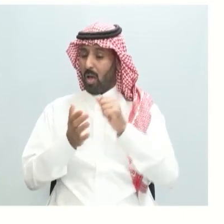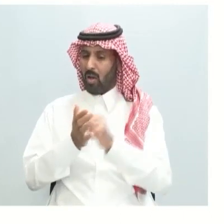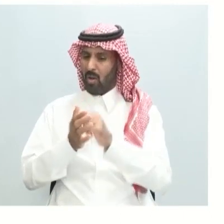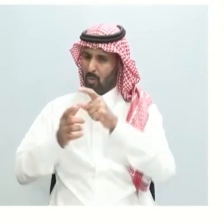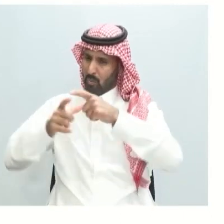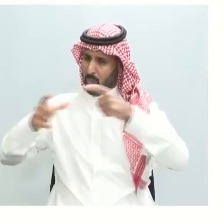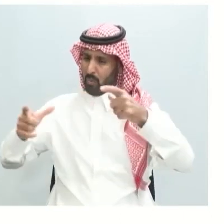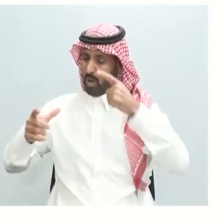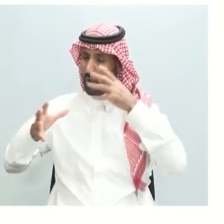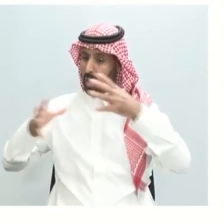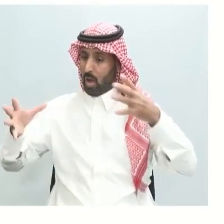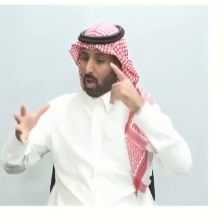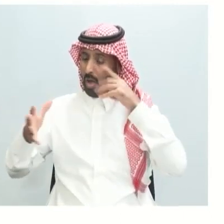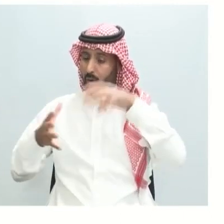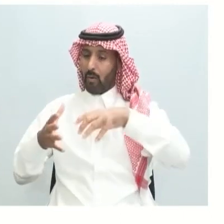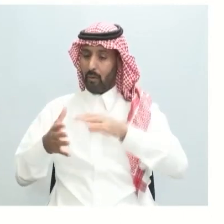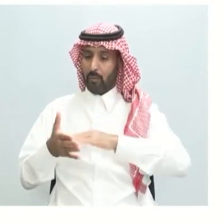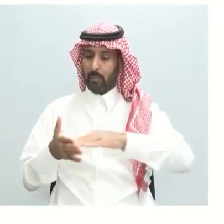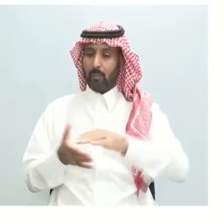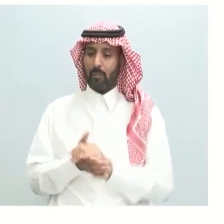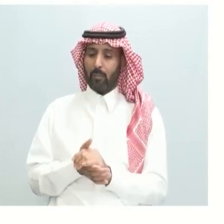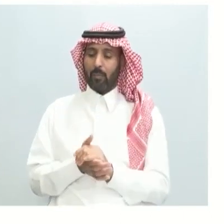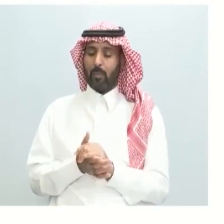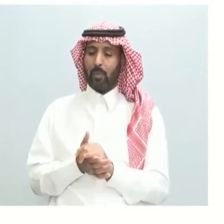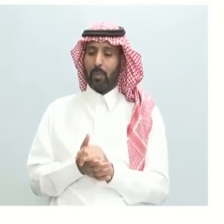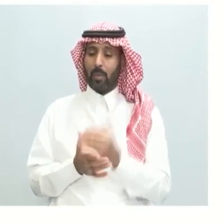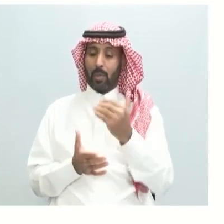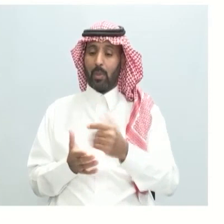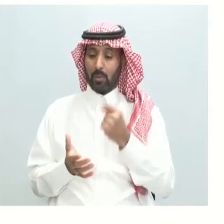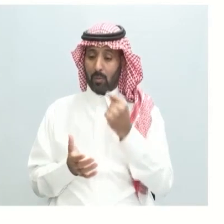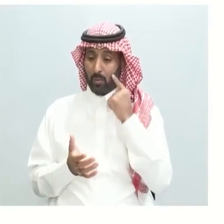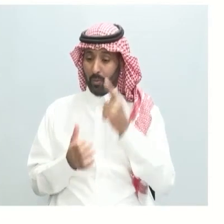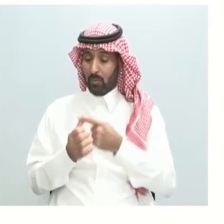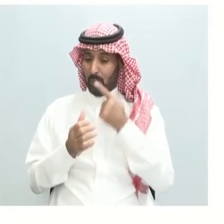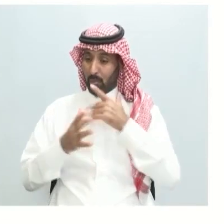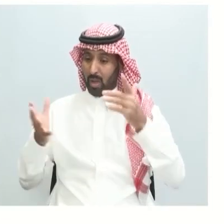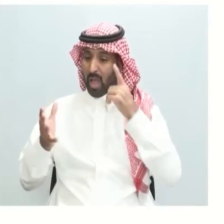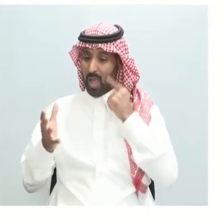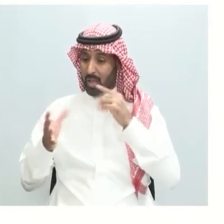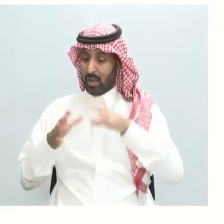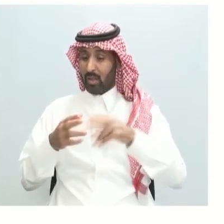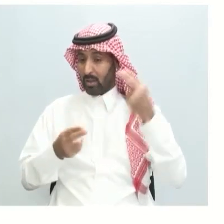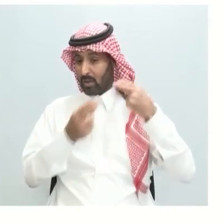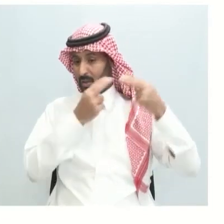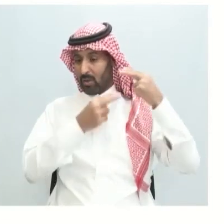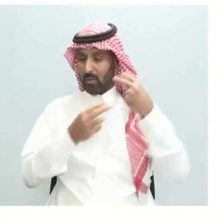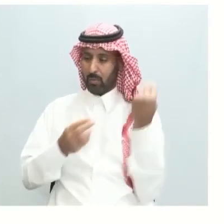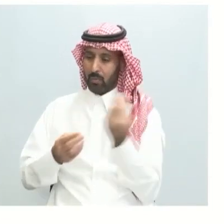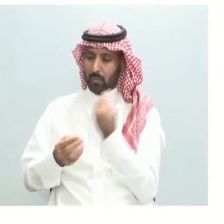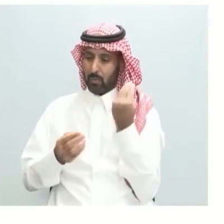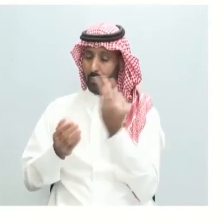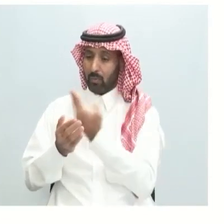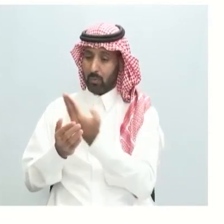It has been restored to a large extent, and it has the potential to become one of the biggest living heritage museums in the world.